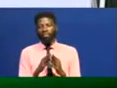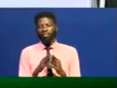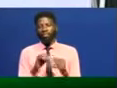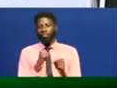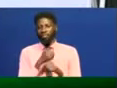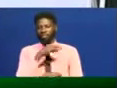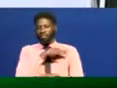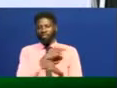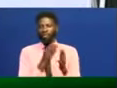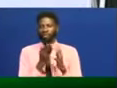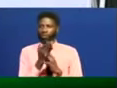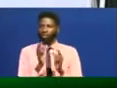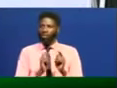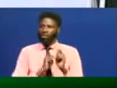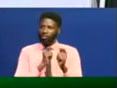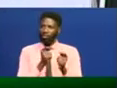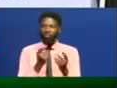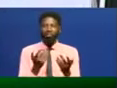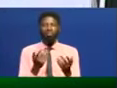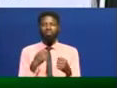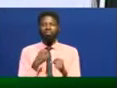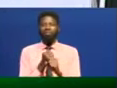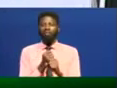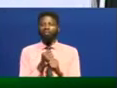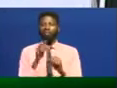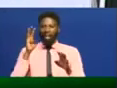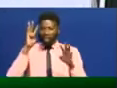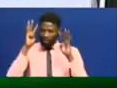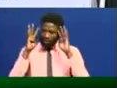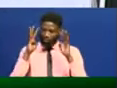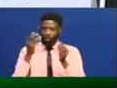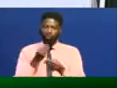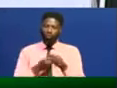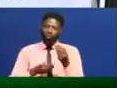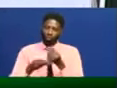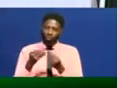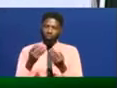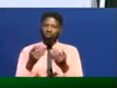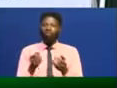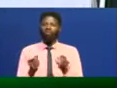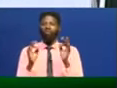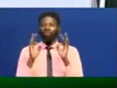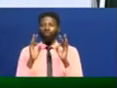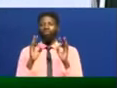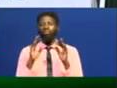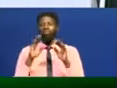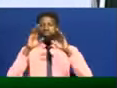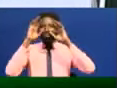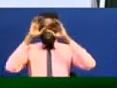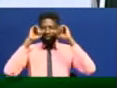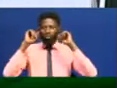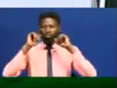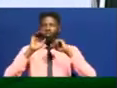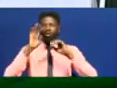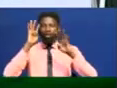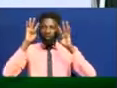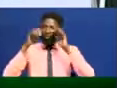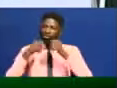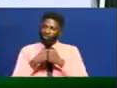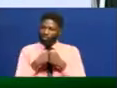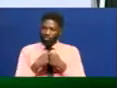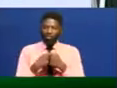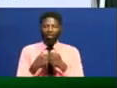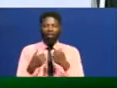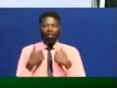formalizing, monetizing creative economy, the presidential innovation challenge, forging transformative